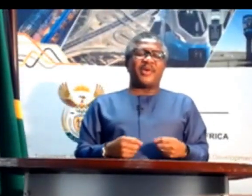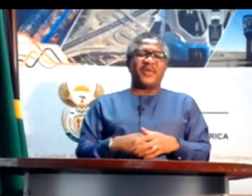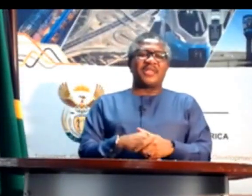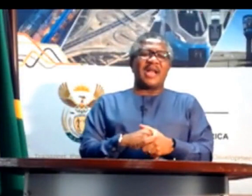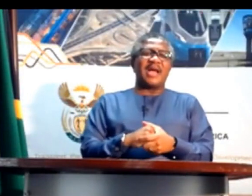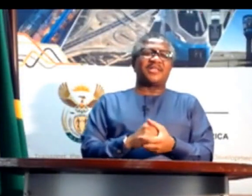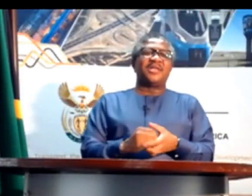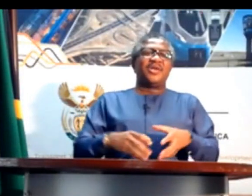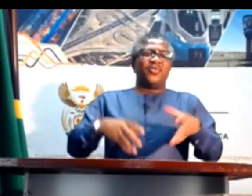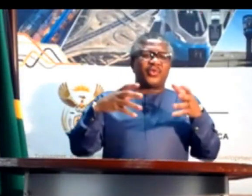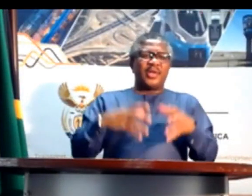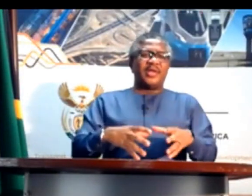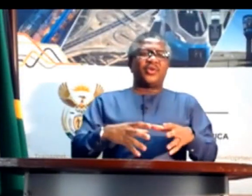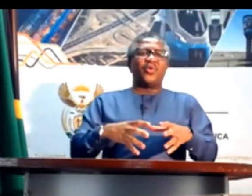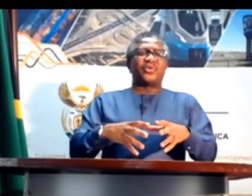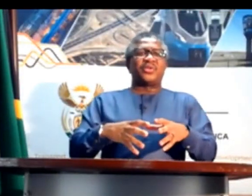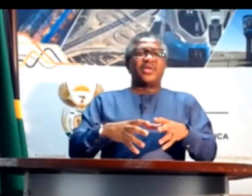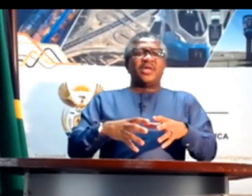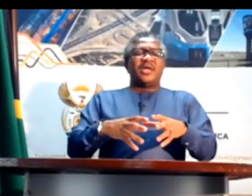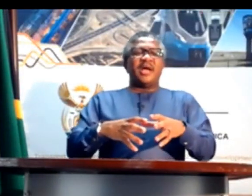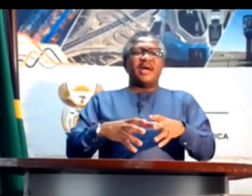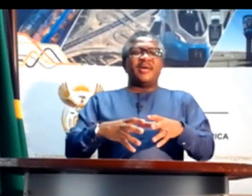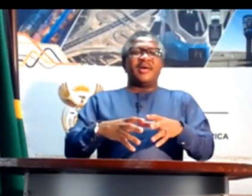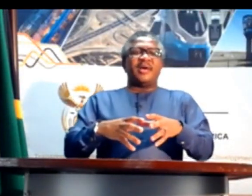is professionalized, which will include